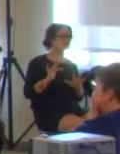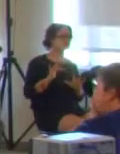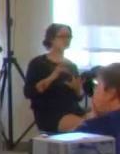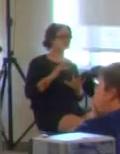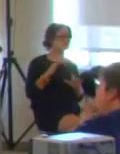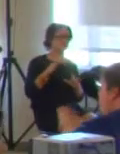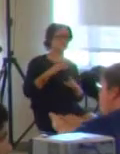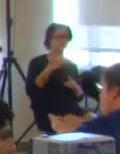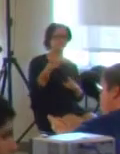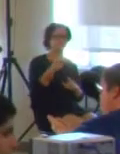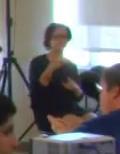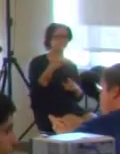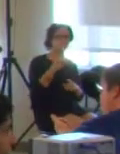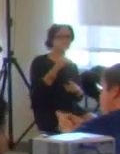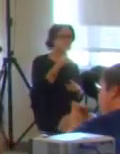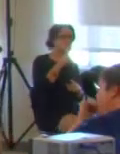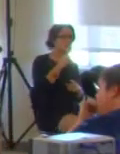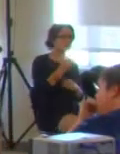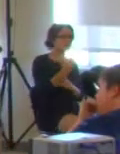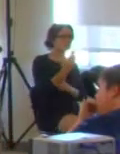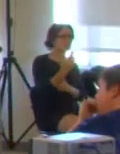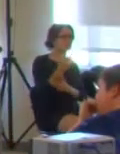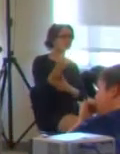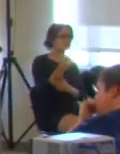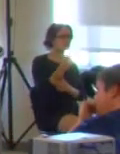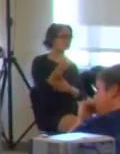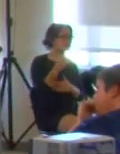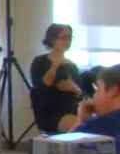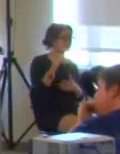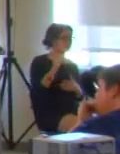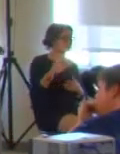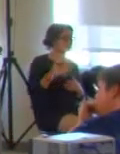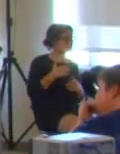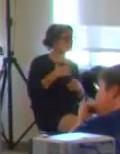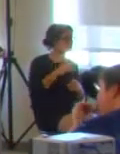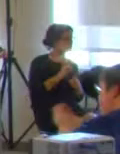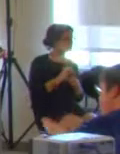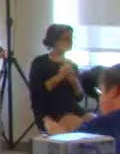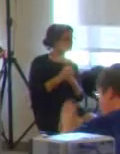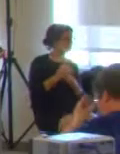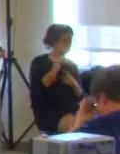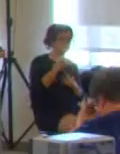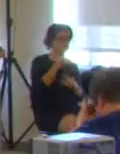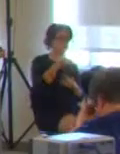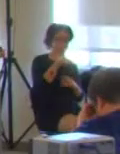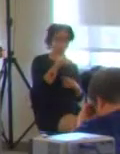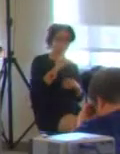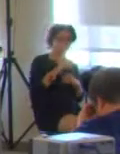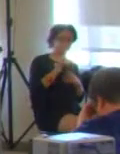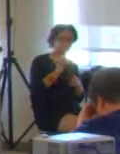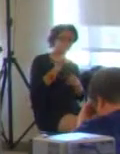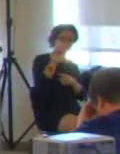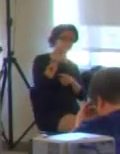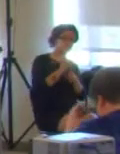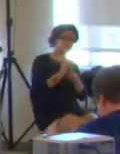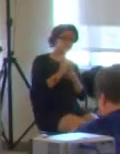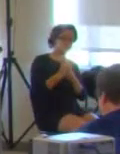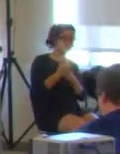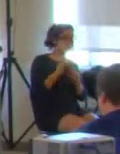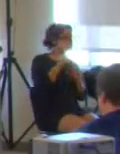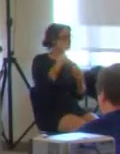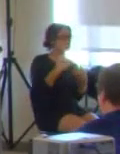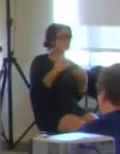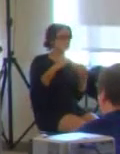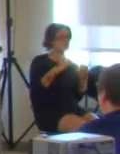up this morning, because that's the reality of most of my patients. They don't have great lawyers